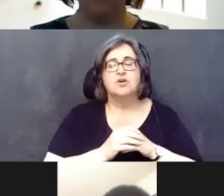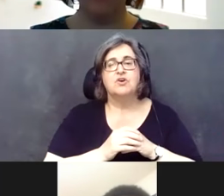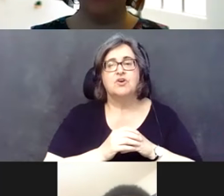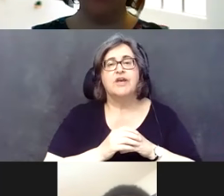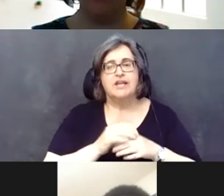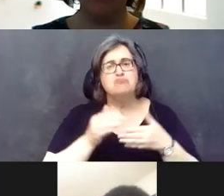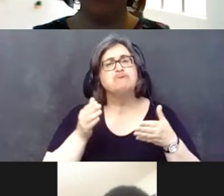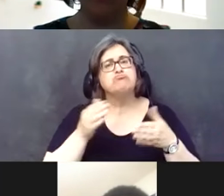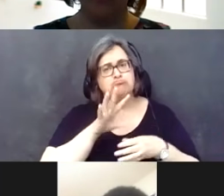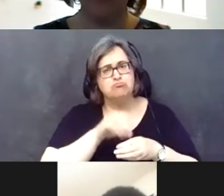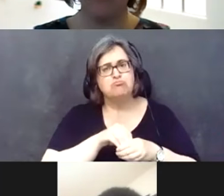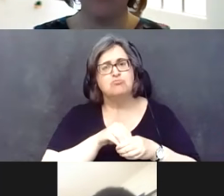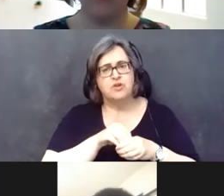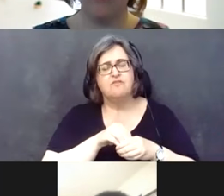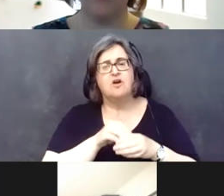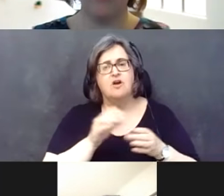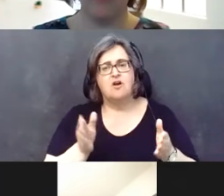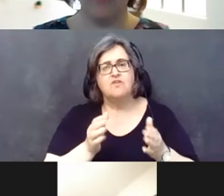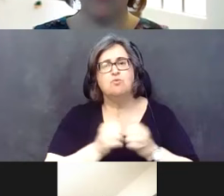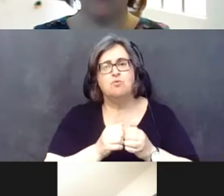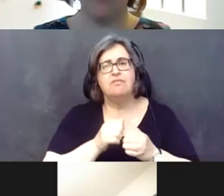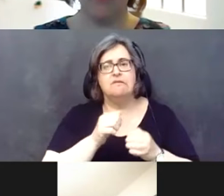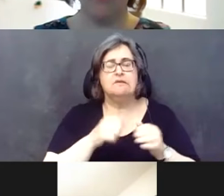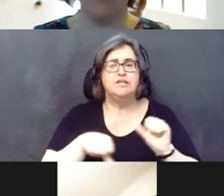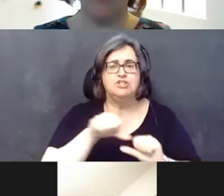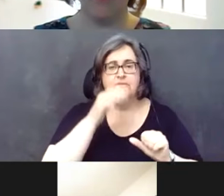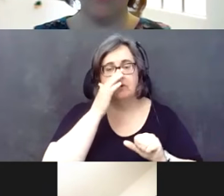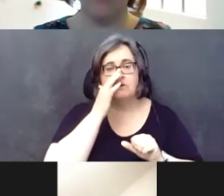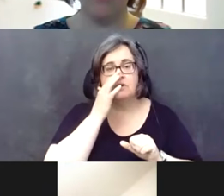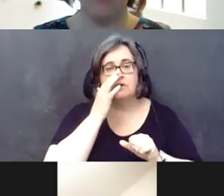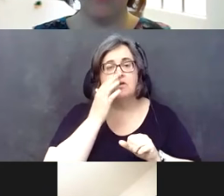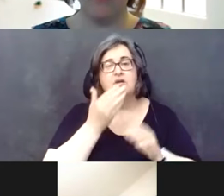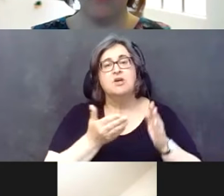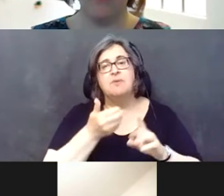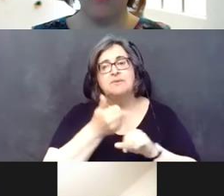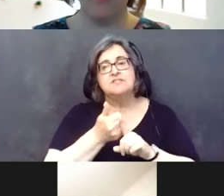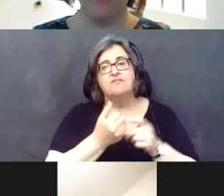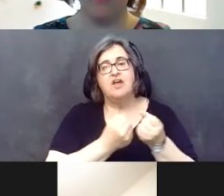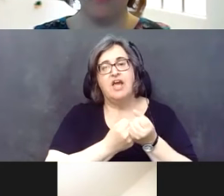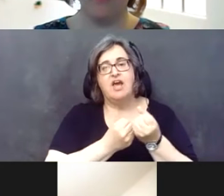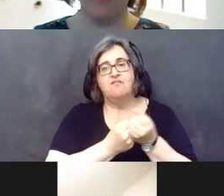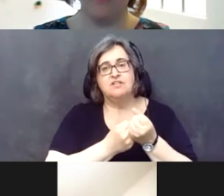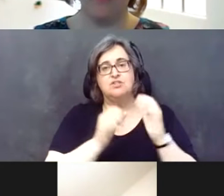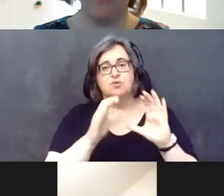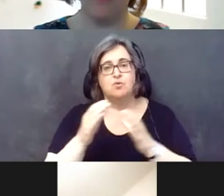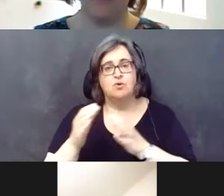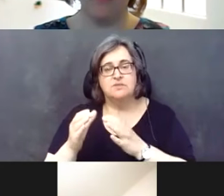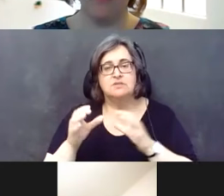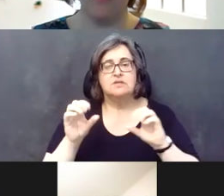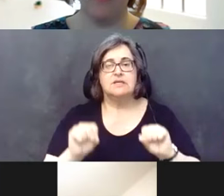involved with each other, and maybe self-advocacy groups can invite